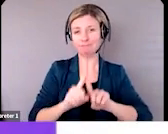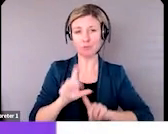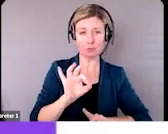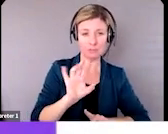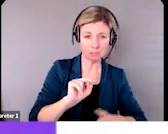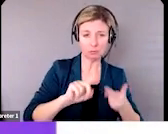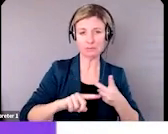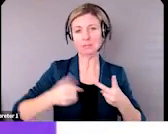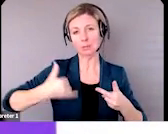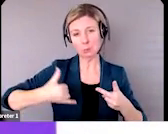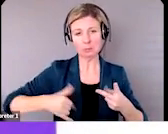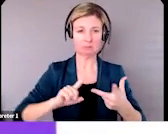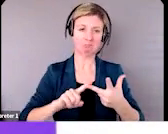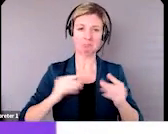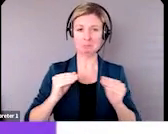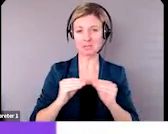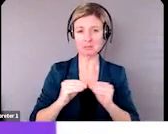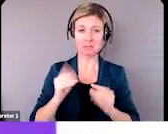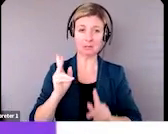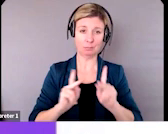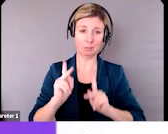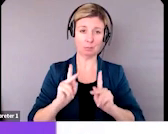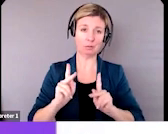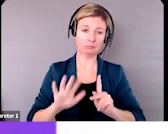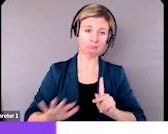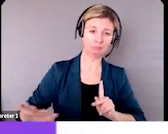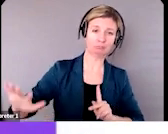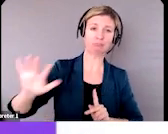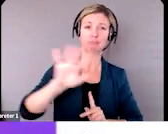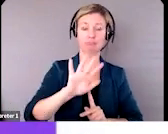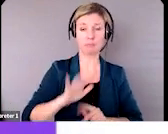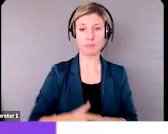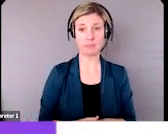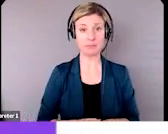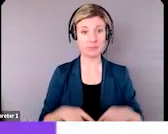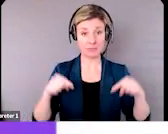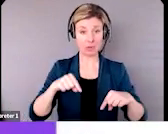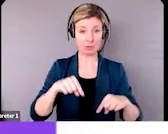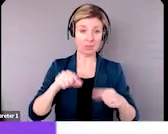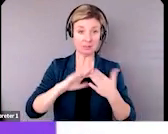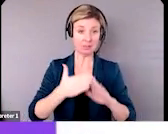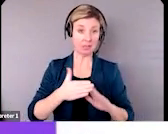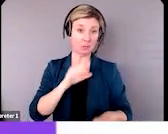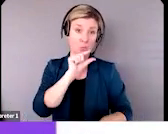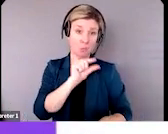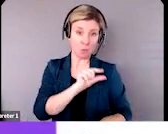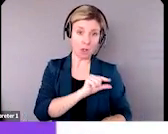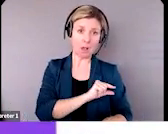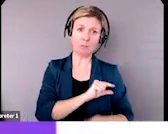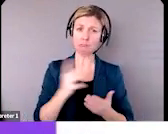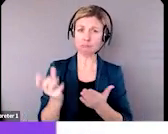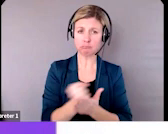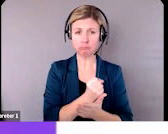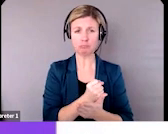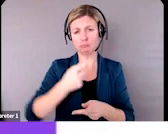today. As a city, we have a responsibility for the stewardship of the land on which we live and